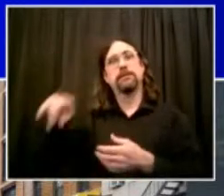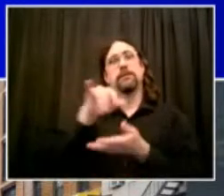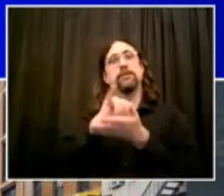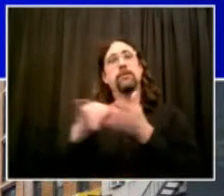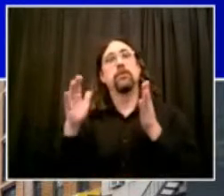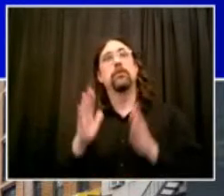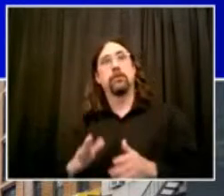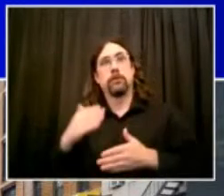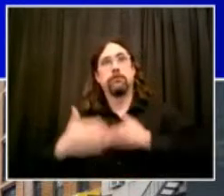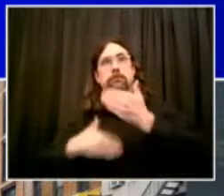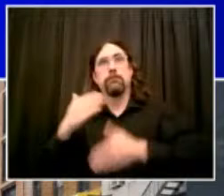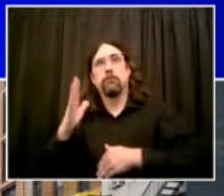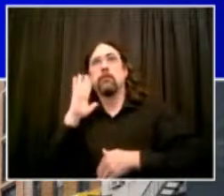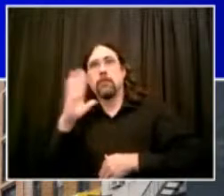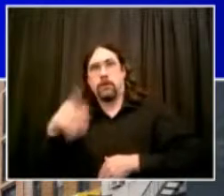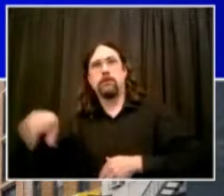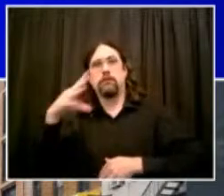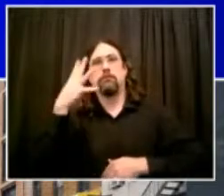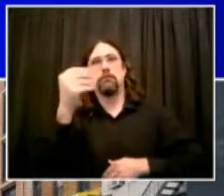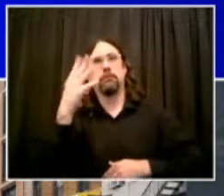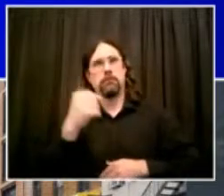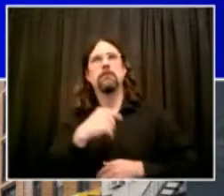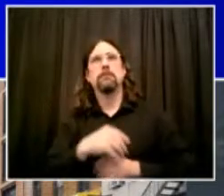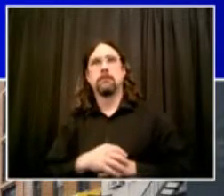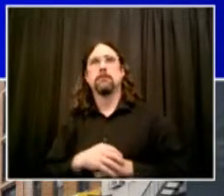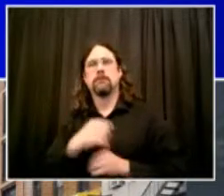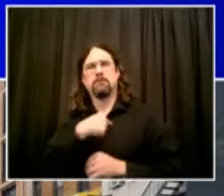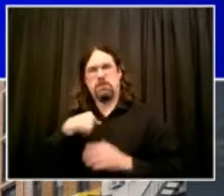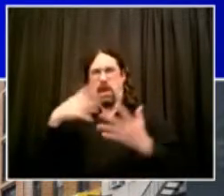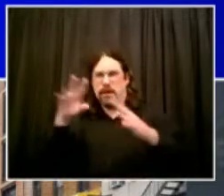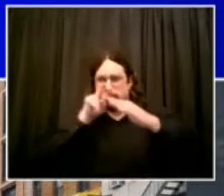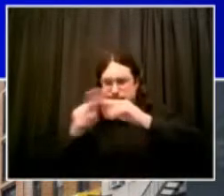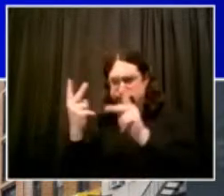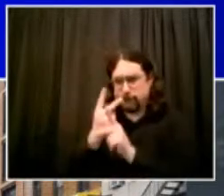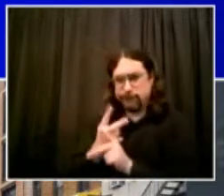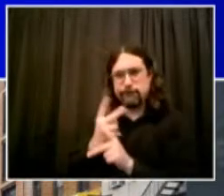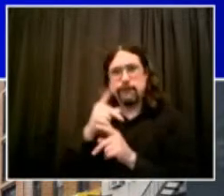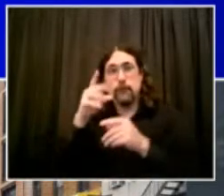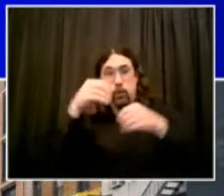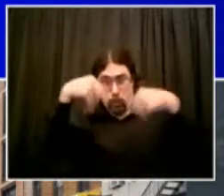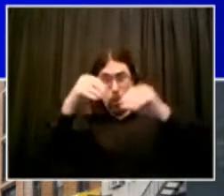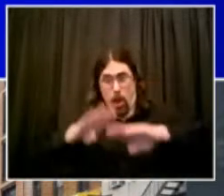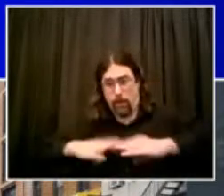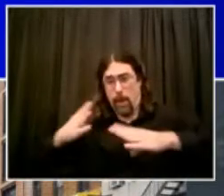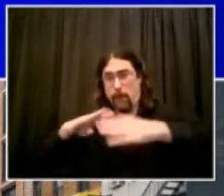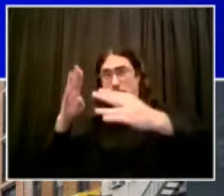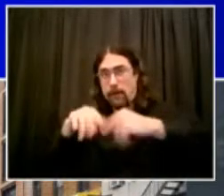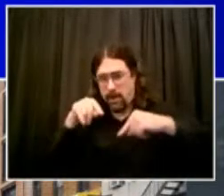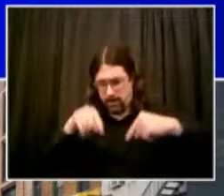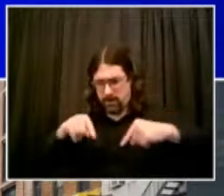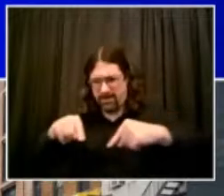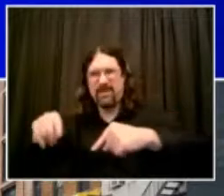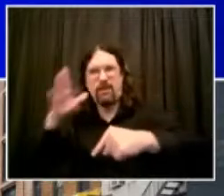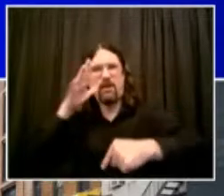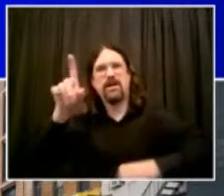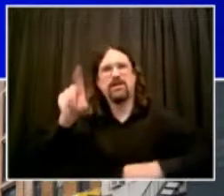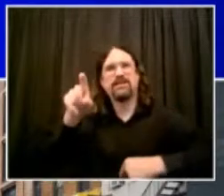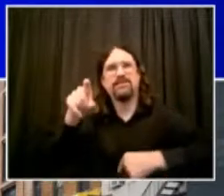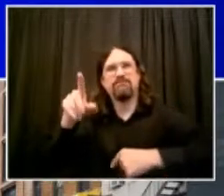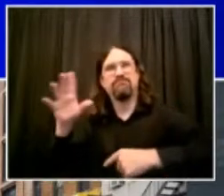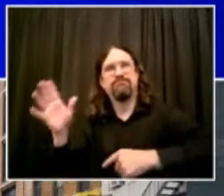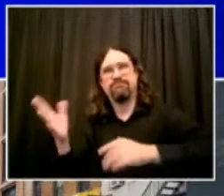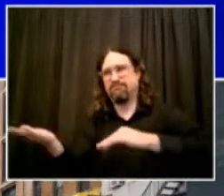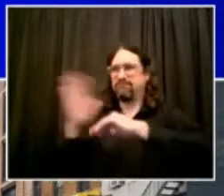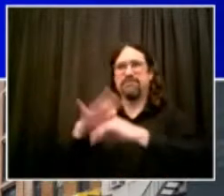work, more frequent service, less crowding. Look, more service equals less crowding equals more health